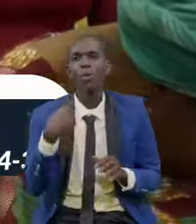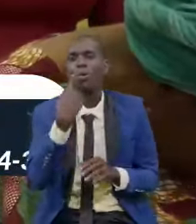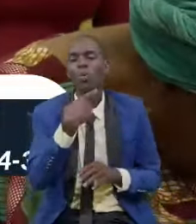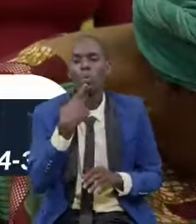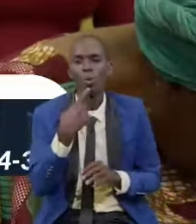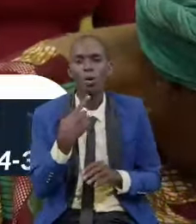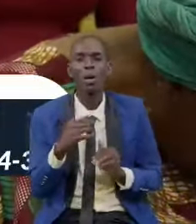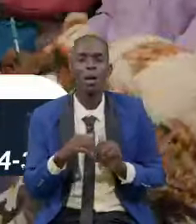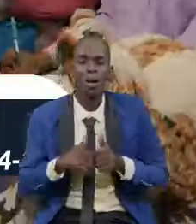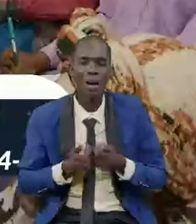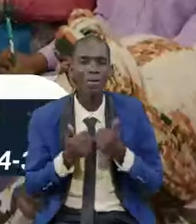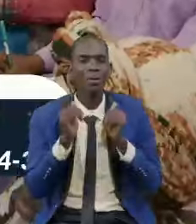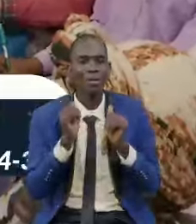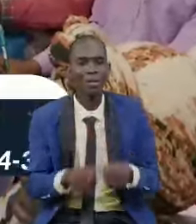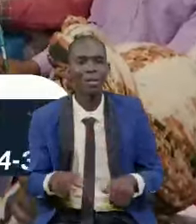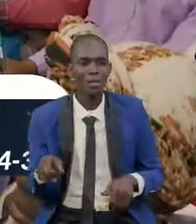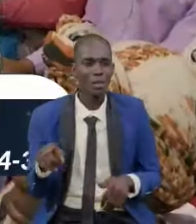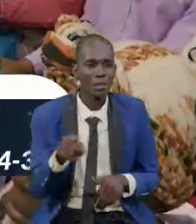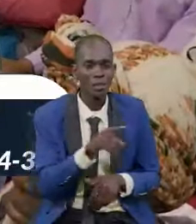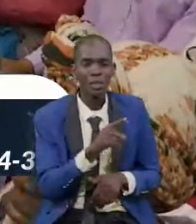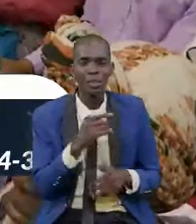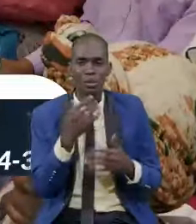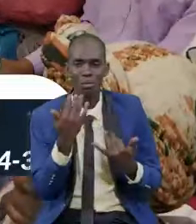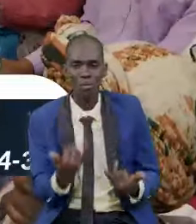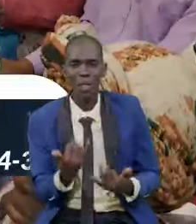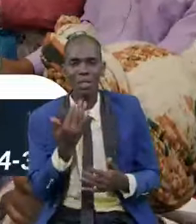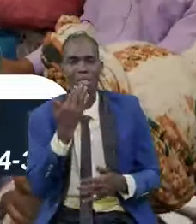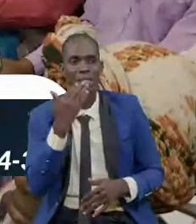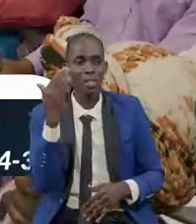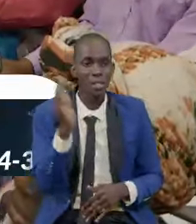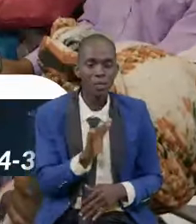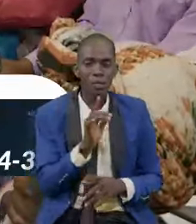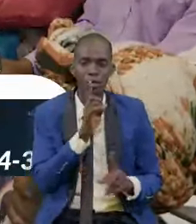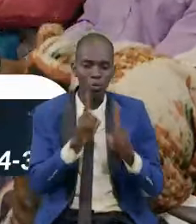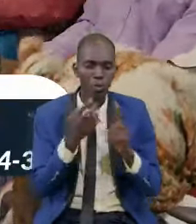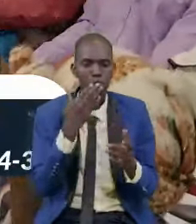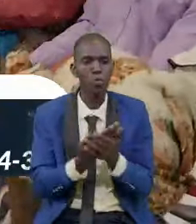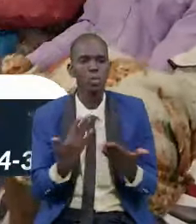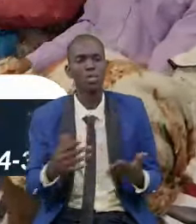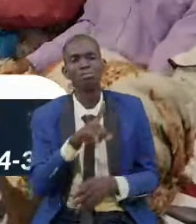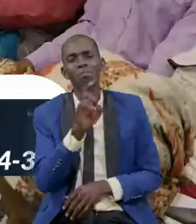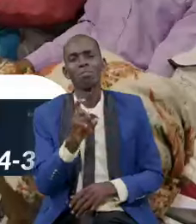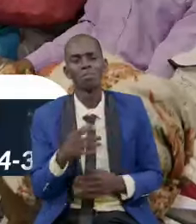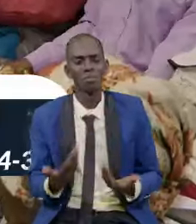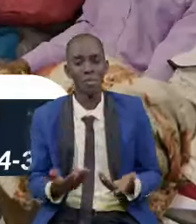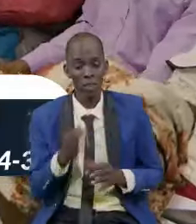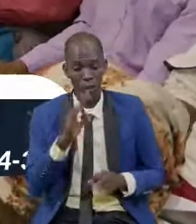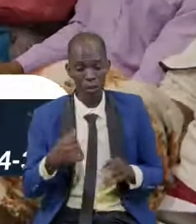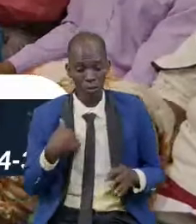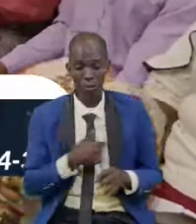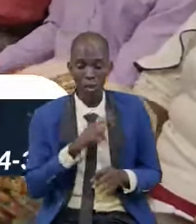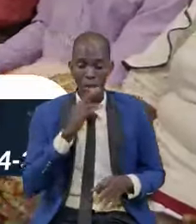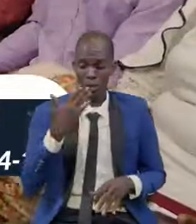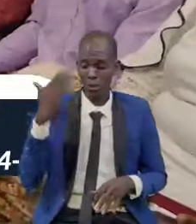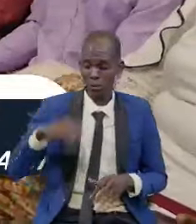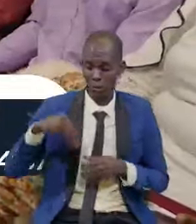how can ye, being evil, speak good things? If we're evil at heart, if